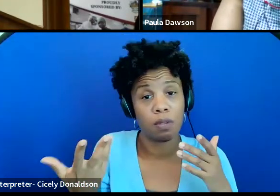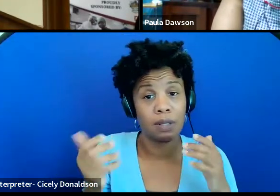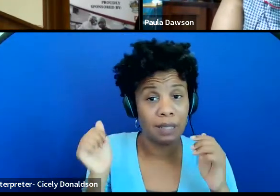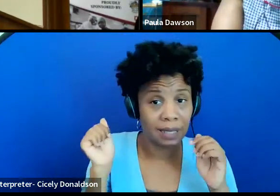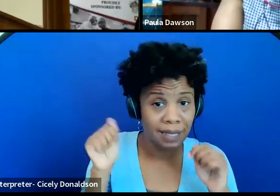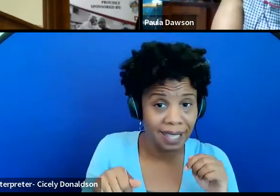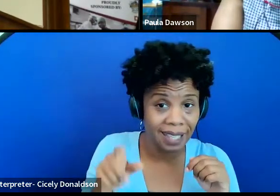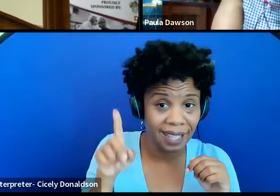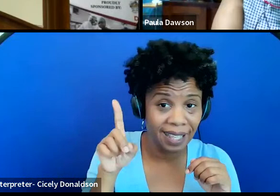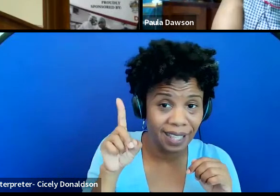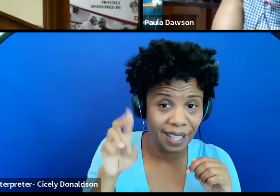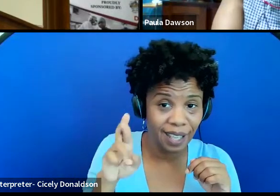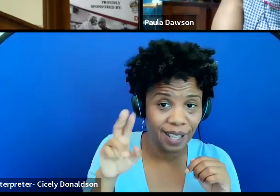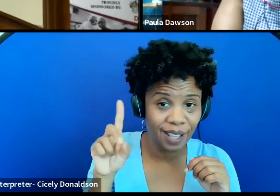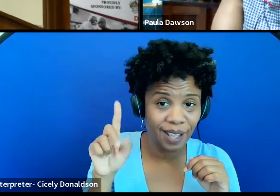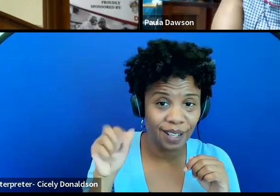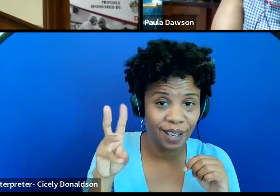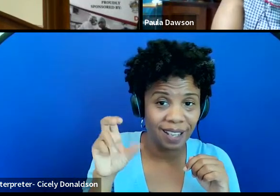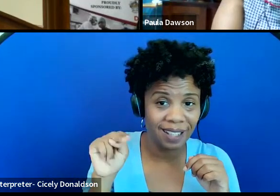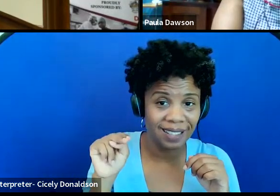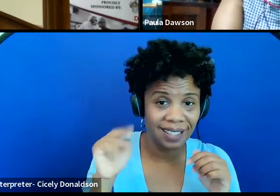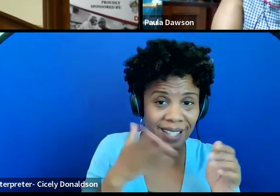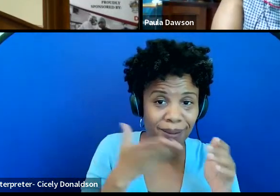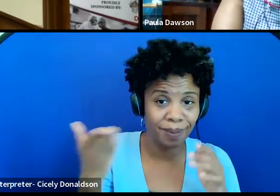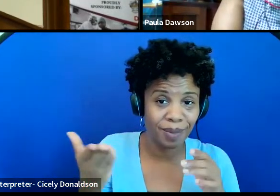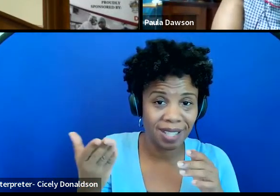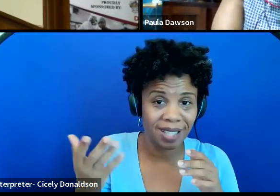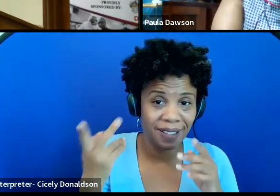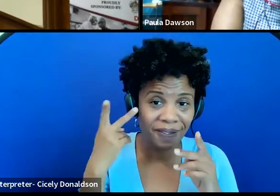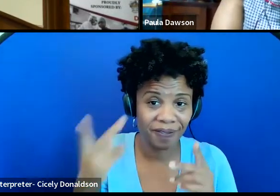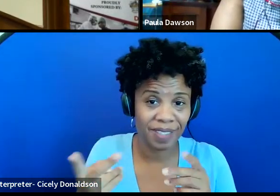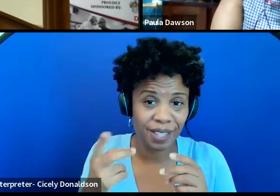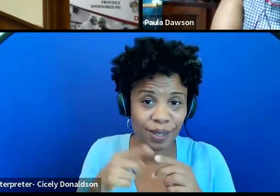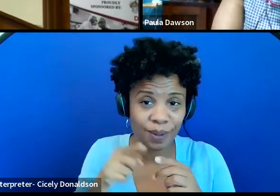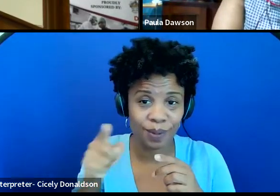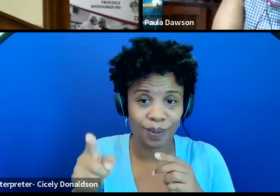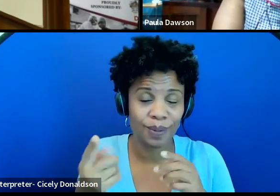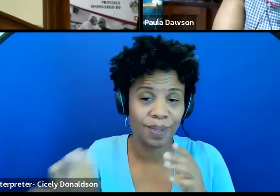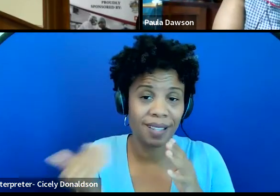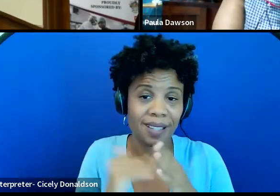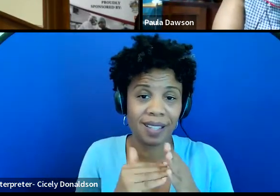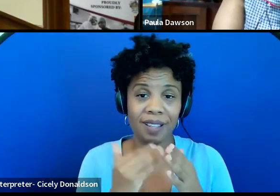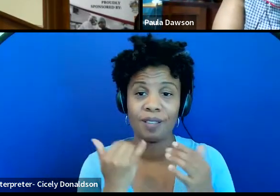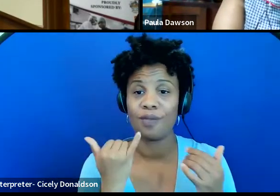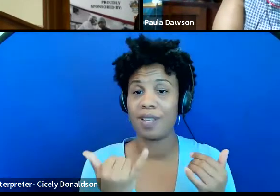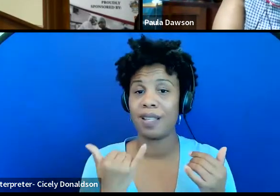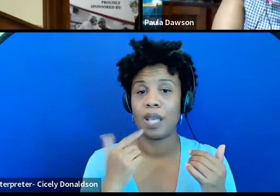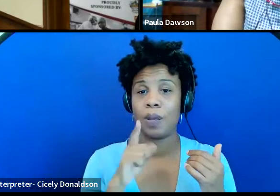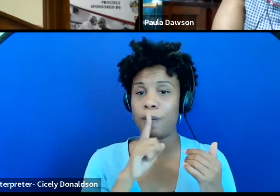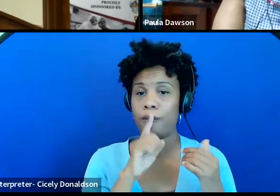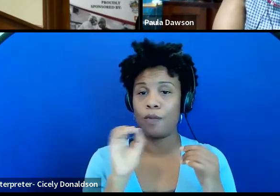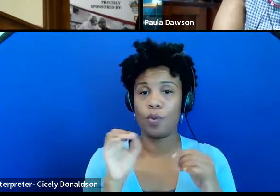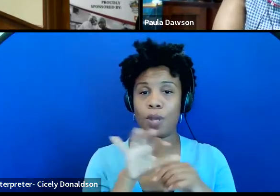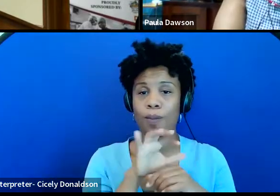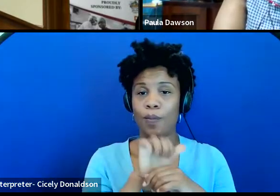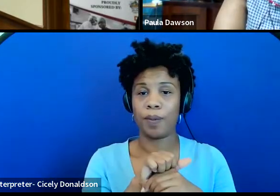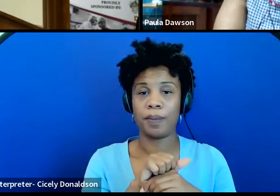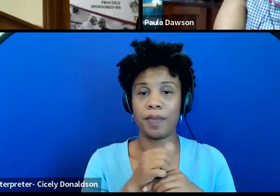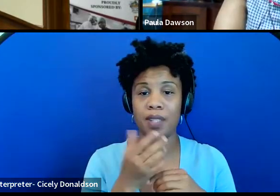Dawson, if I can take her for another visit, because right now don't have an appointment anywhere with her.